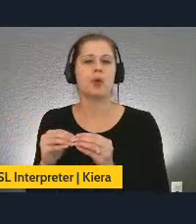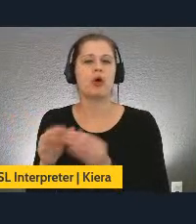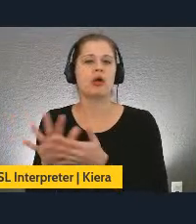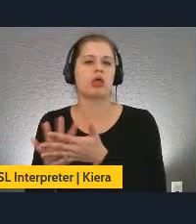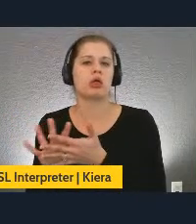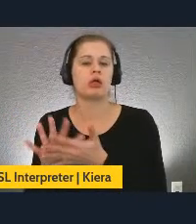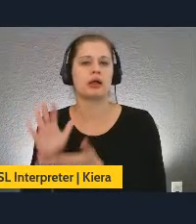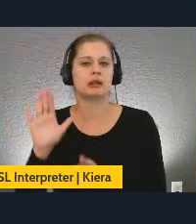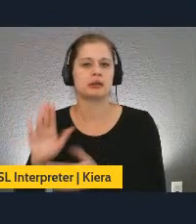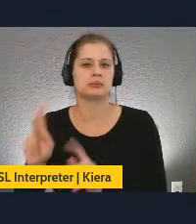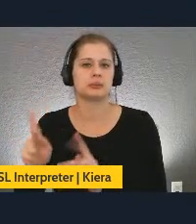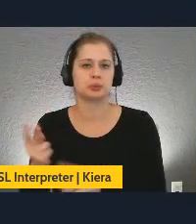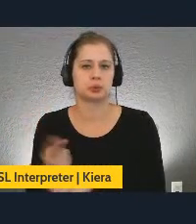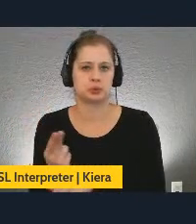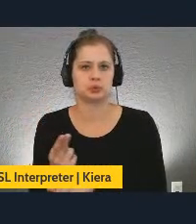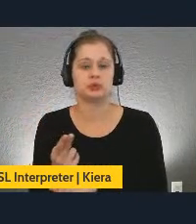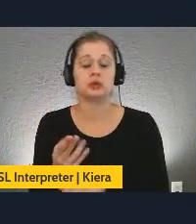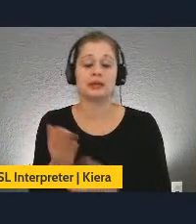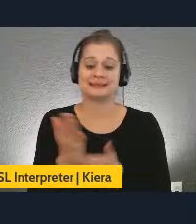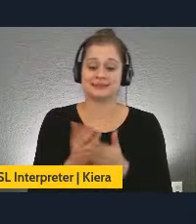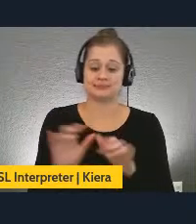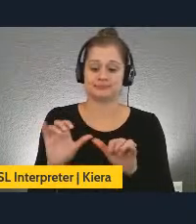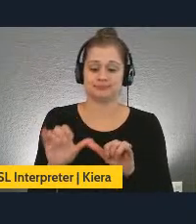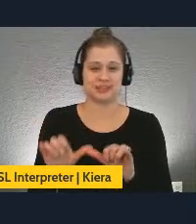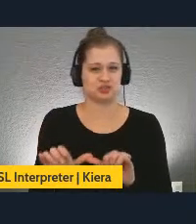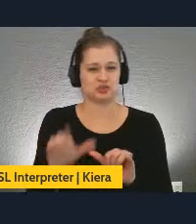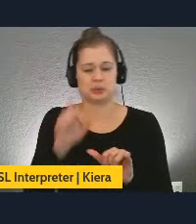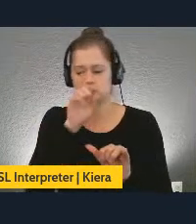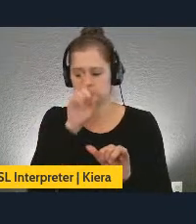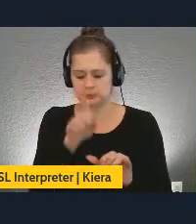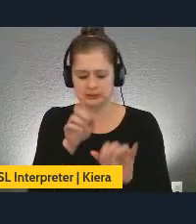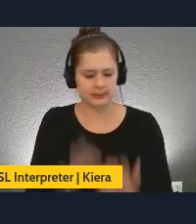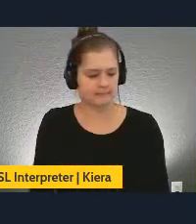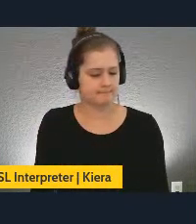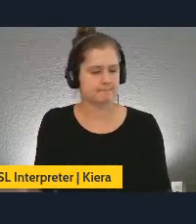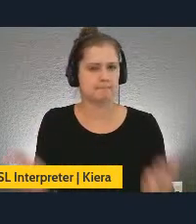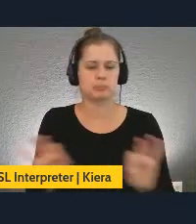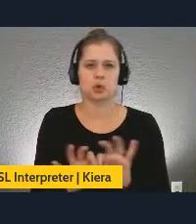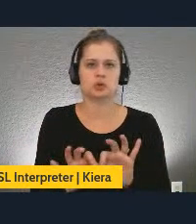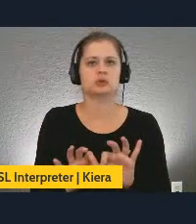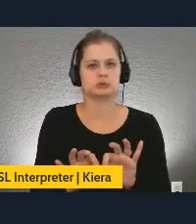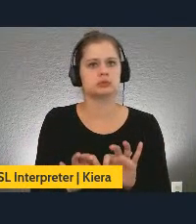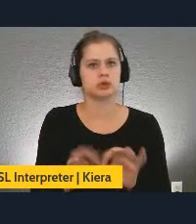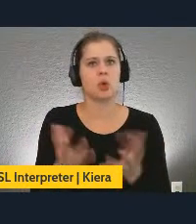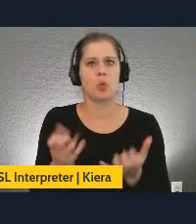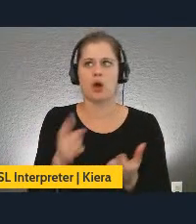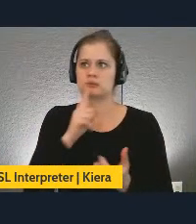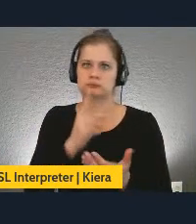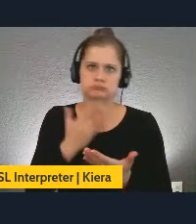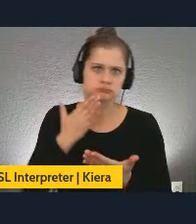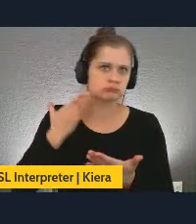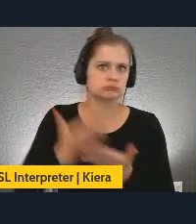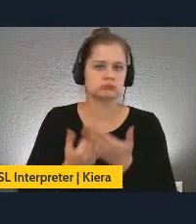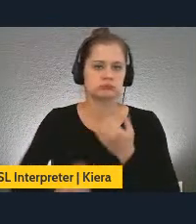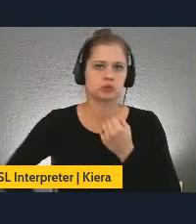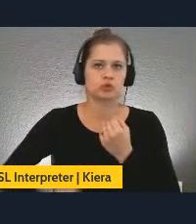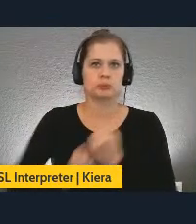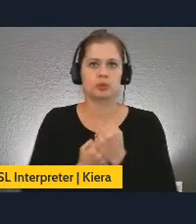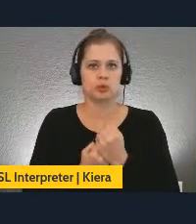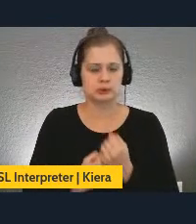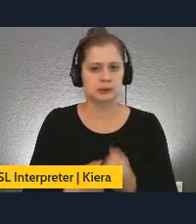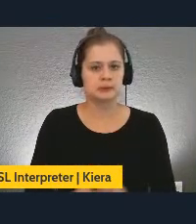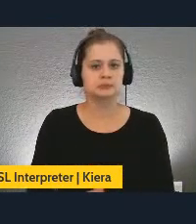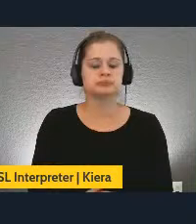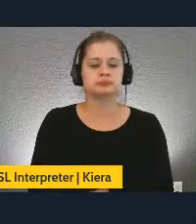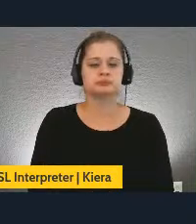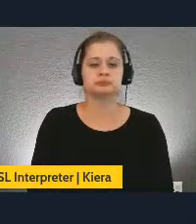yeah, there are some metrics that are just like very important and you want to have like first-class support for them. And the goal